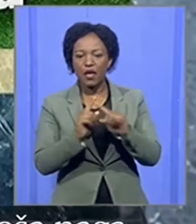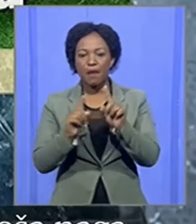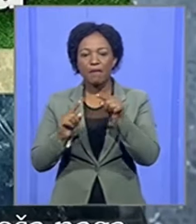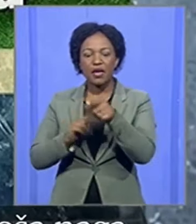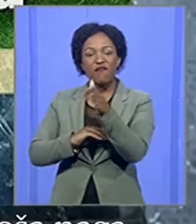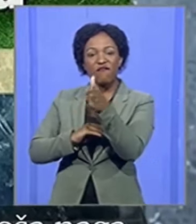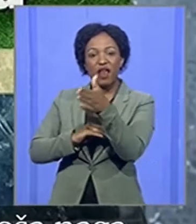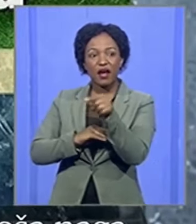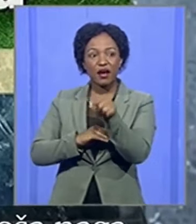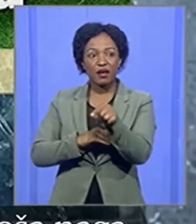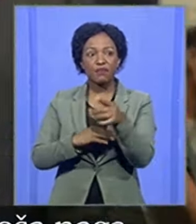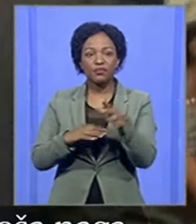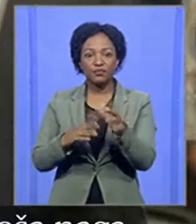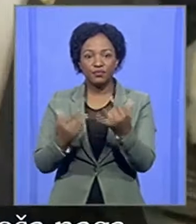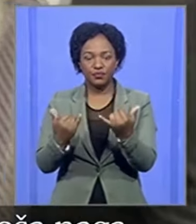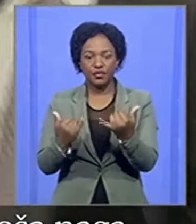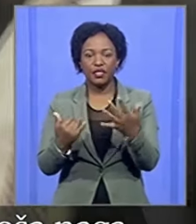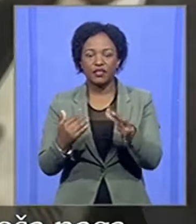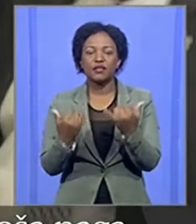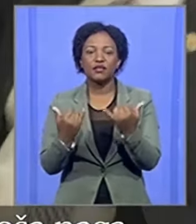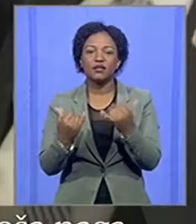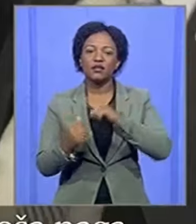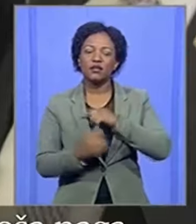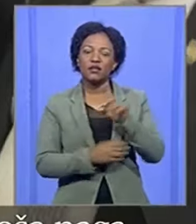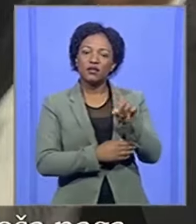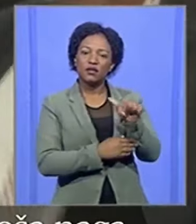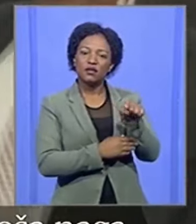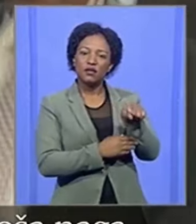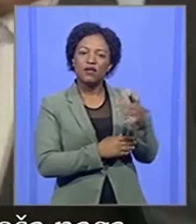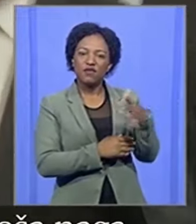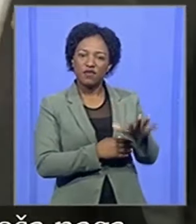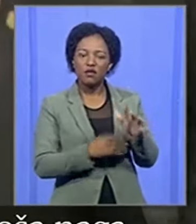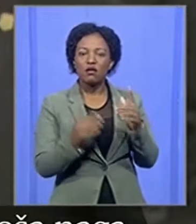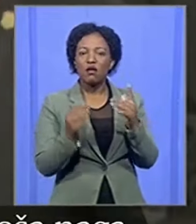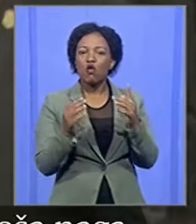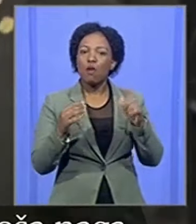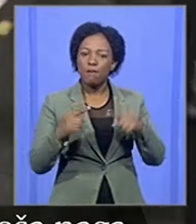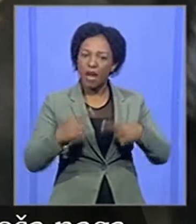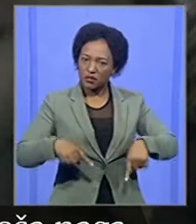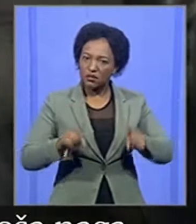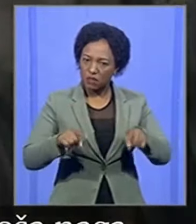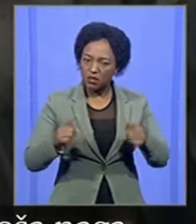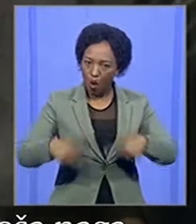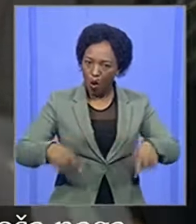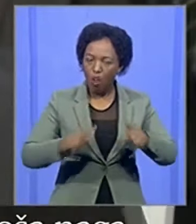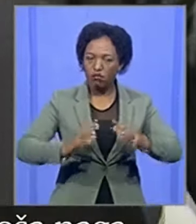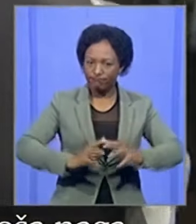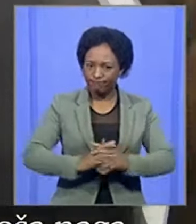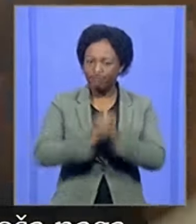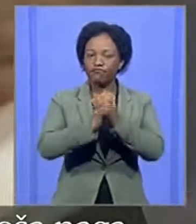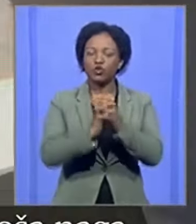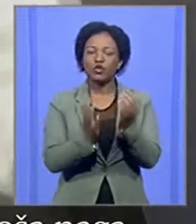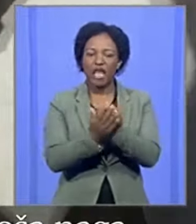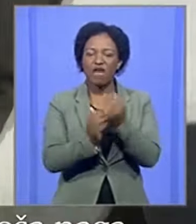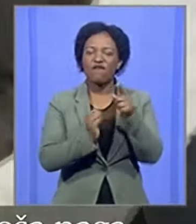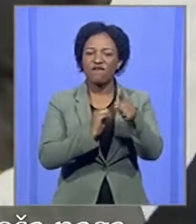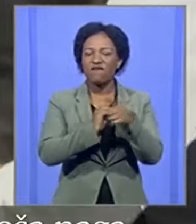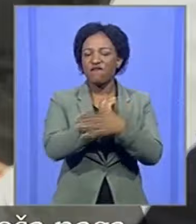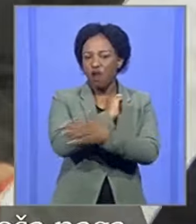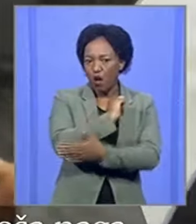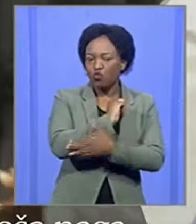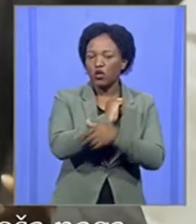flaga yeo e lokilego le moene wa DA wa dikgetho wa gore kopanang go phološa Afrika Borwa. Ramaphosa o re